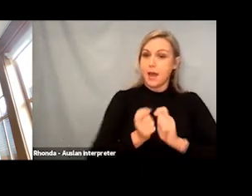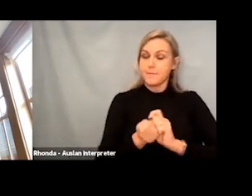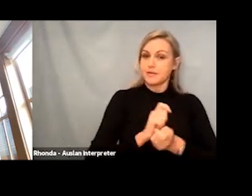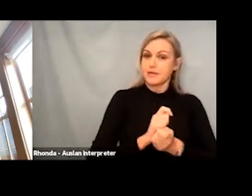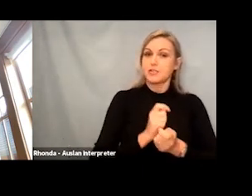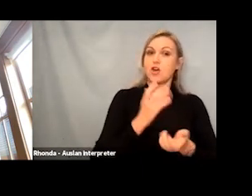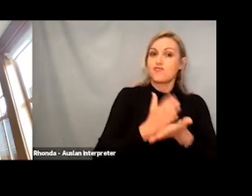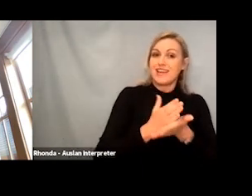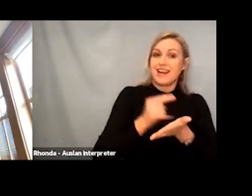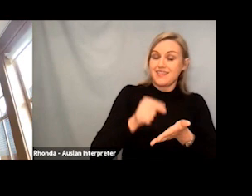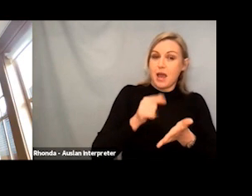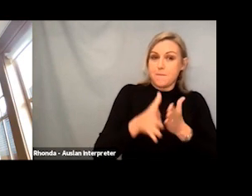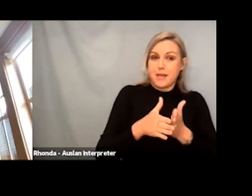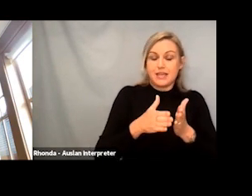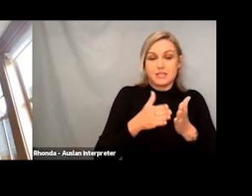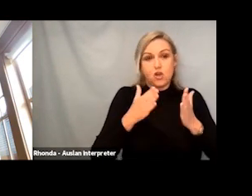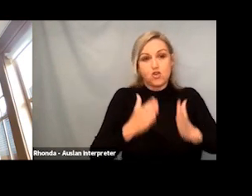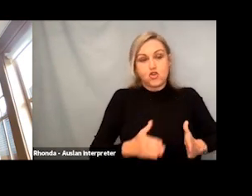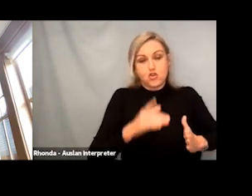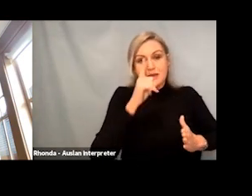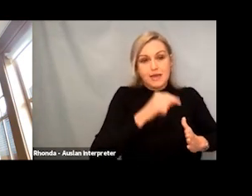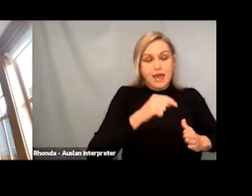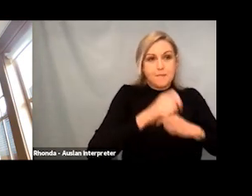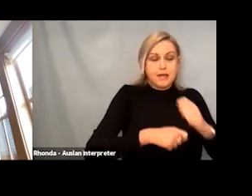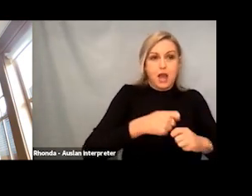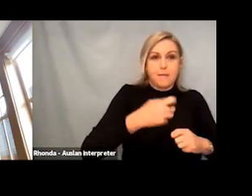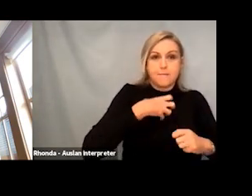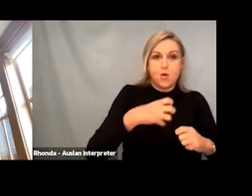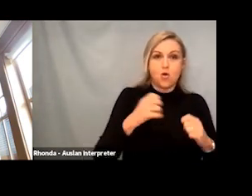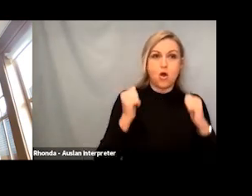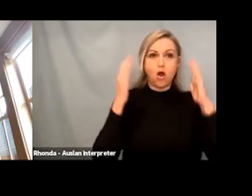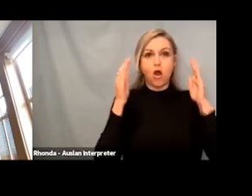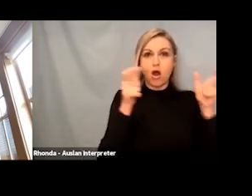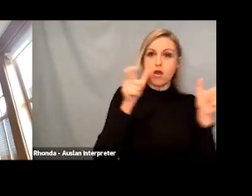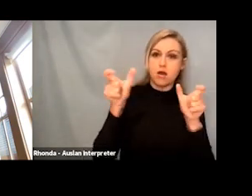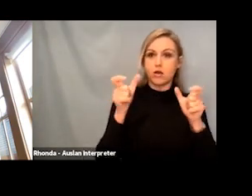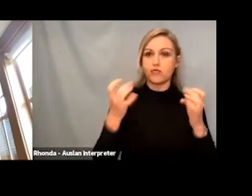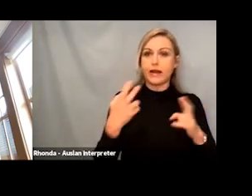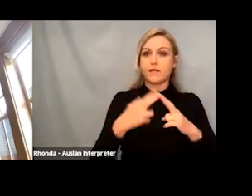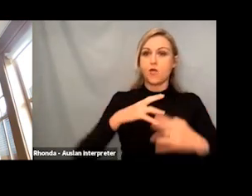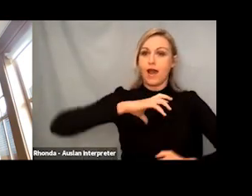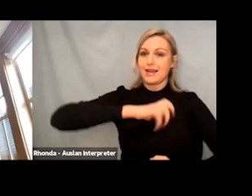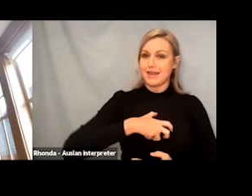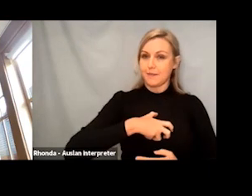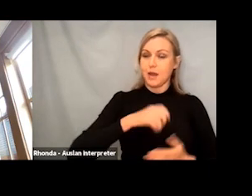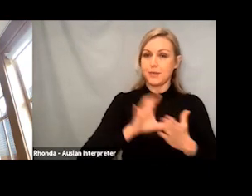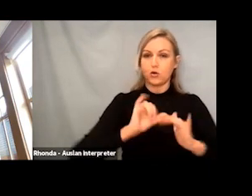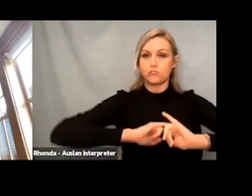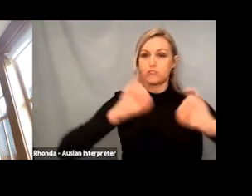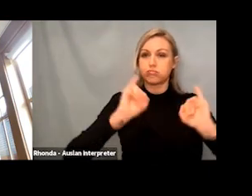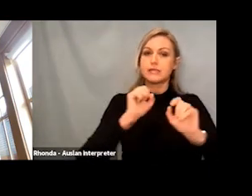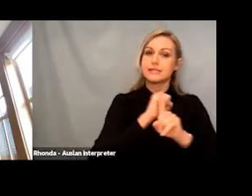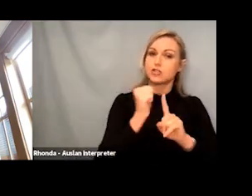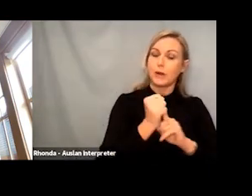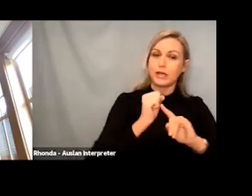species into the organism into a mode of heightened adaptability given that adversity. So that for me